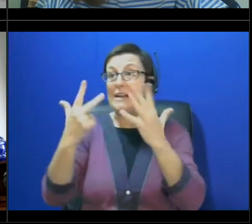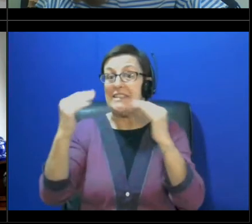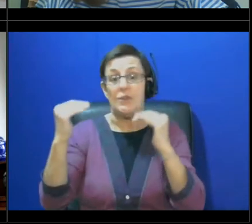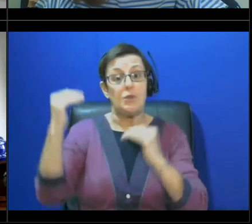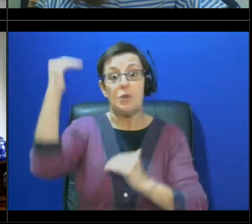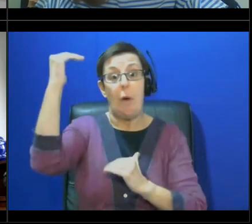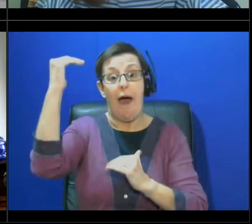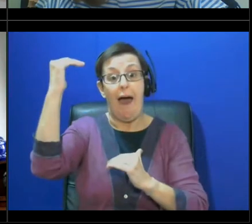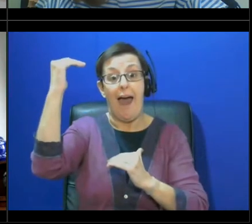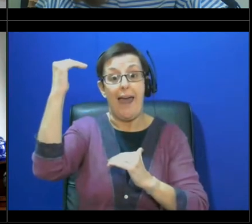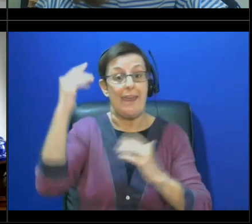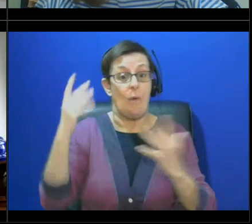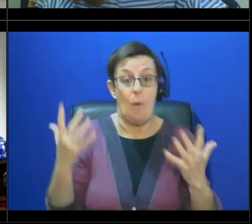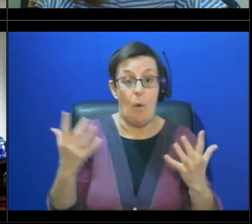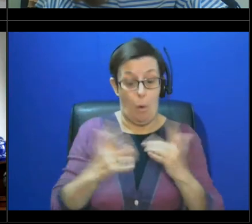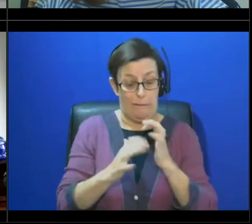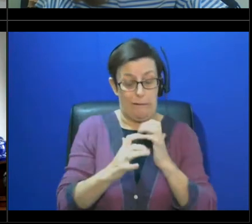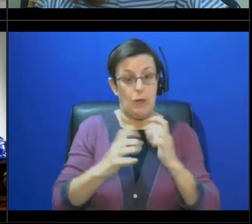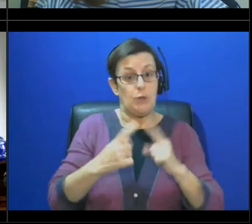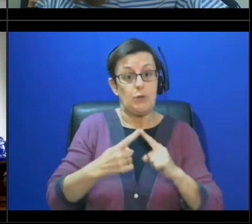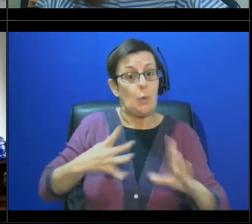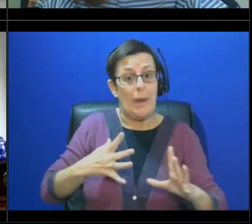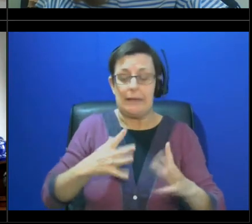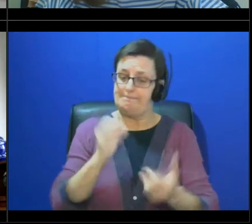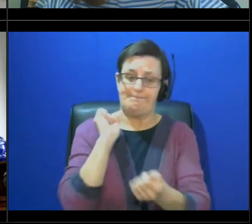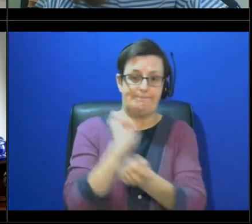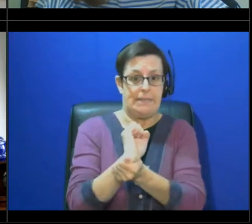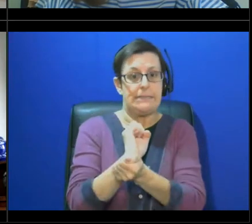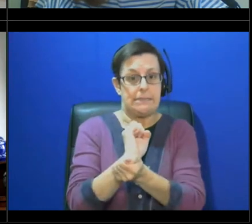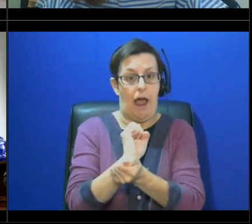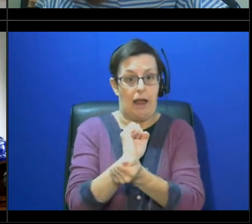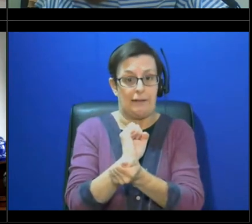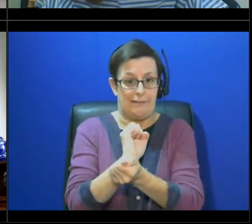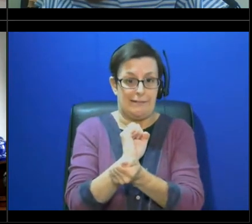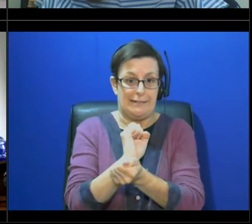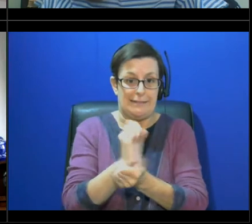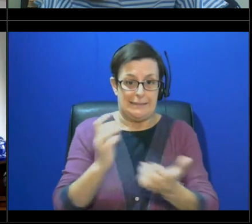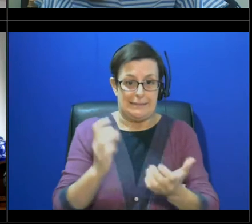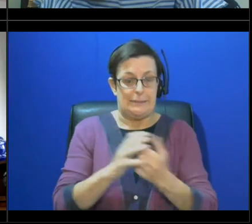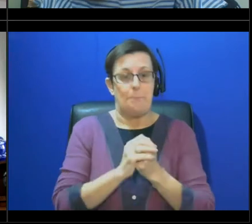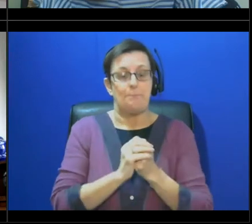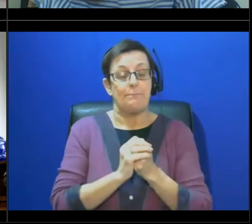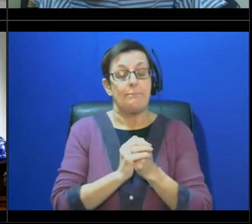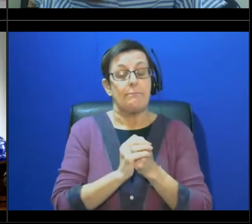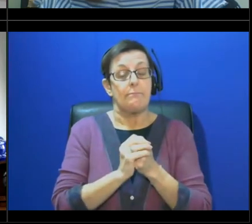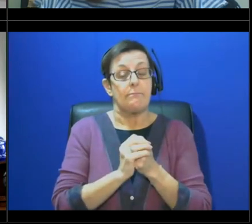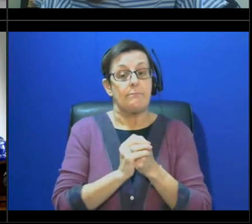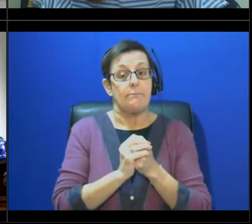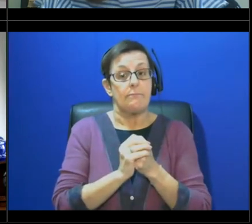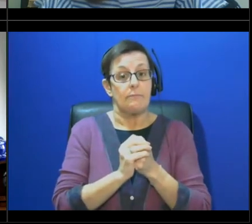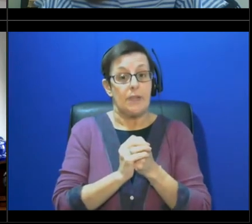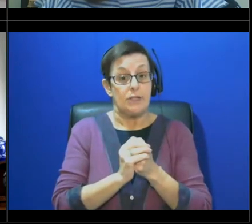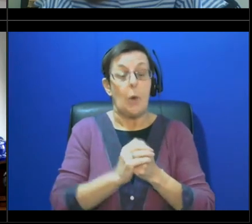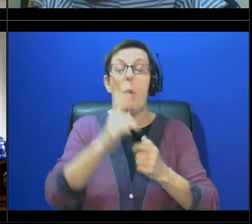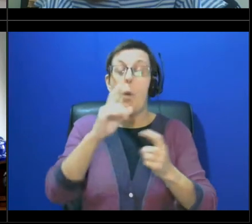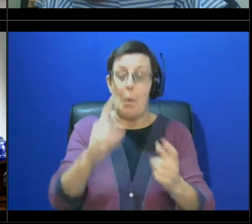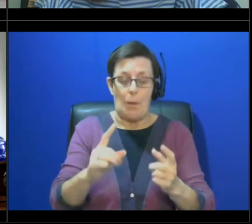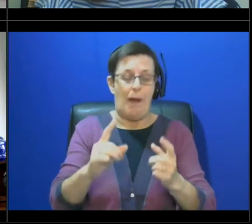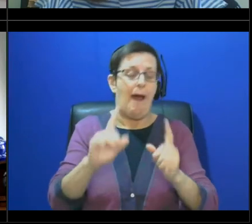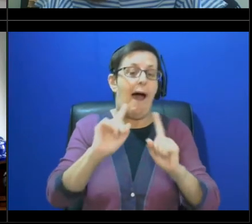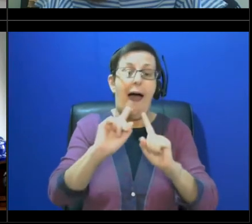of notes that quickly. So, you know, you're stuck. People are not in pigeonholes, so I can't say